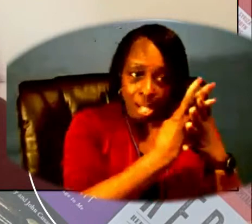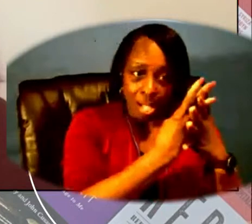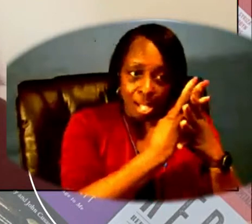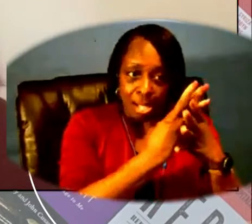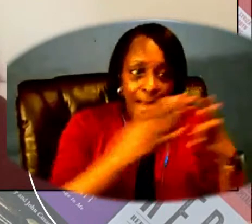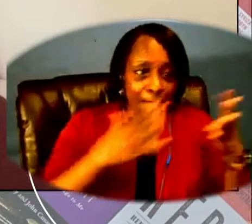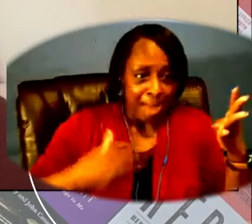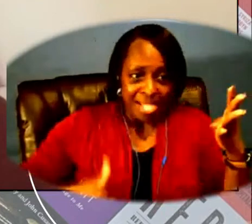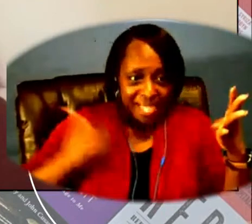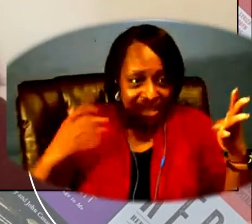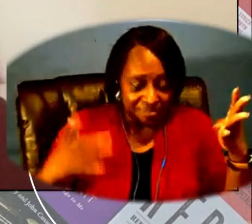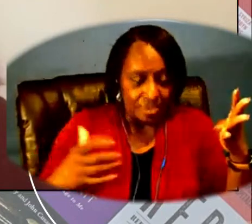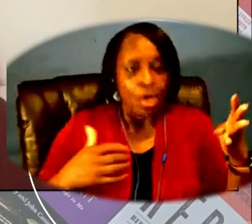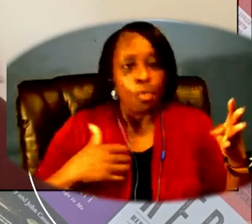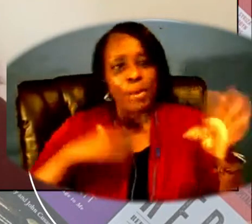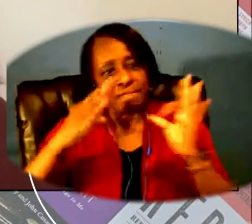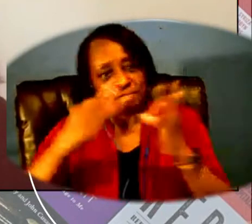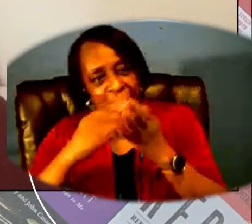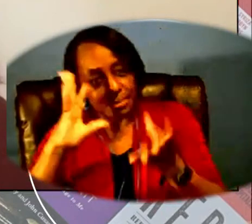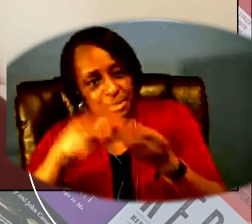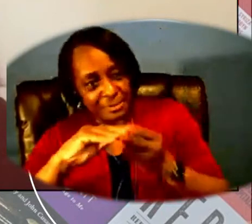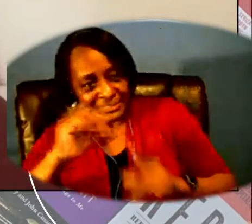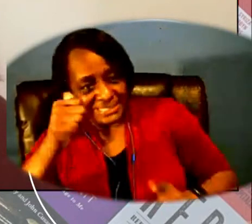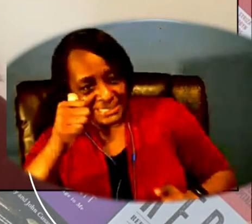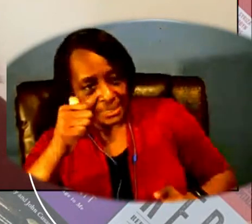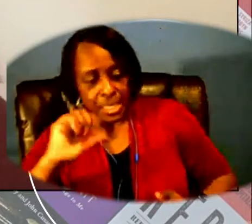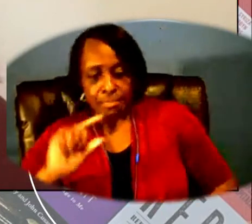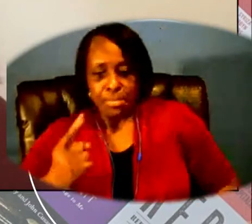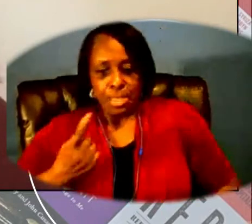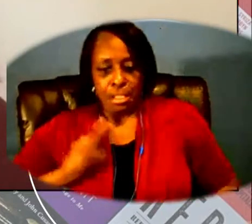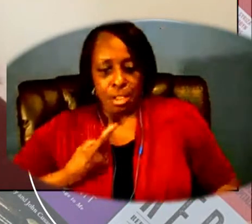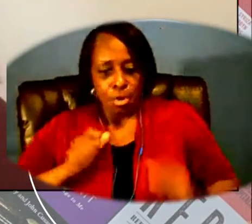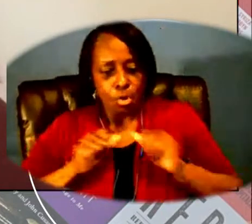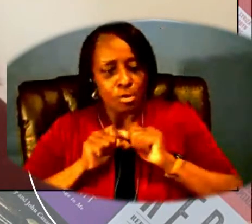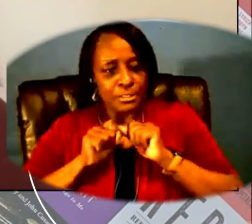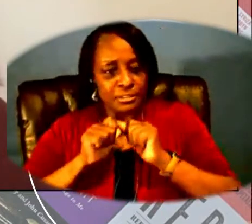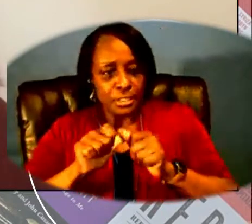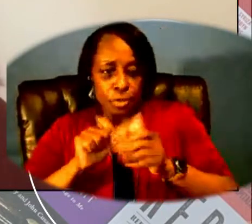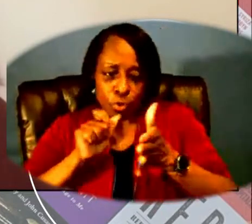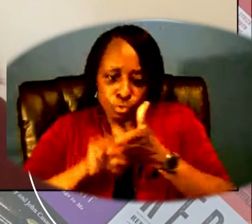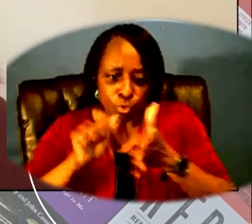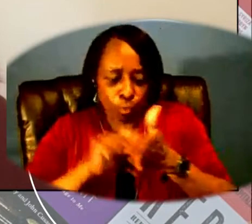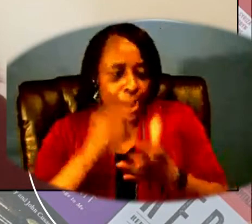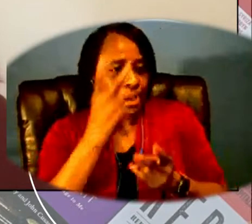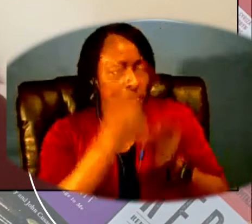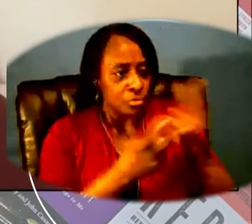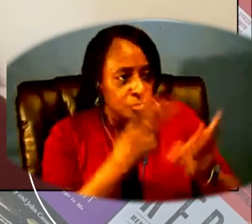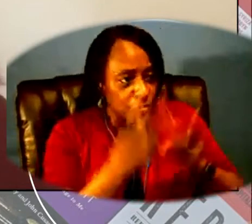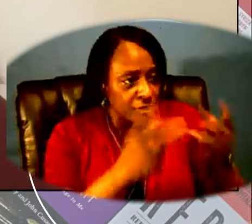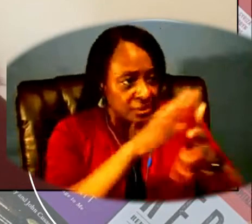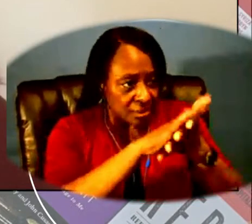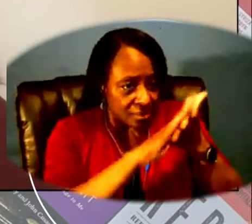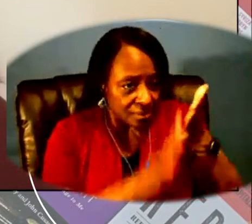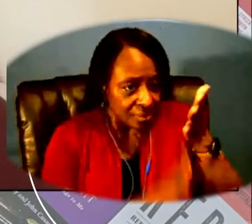family of 10. I was the only one that was willing to continue to write and visit and do all these things. And I wish there was more